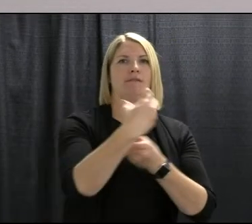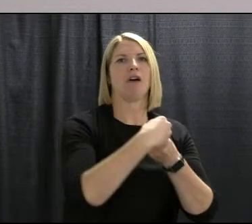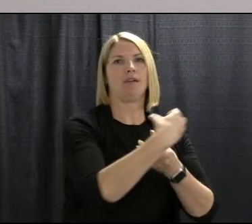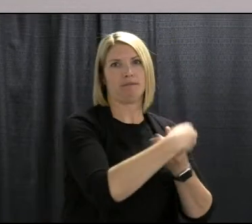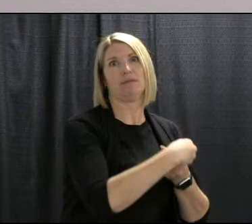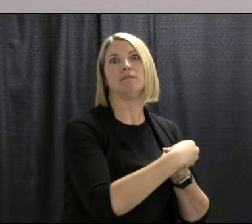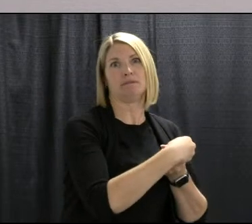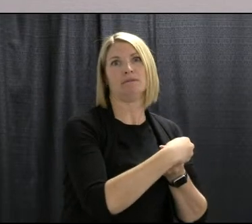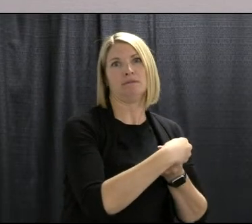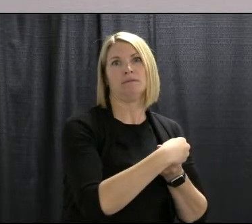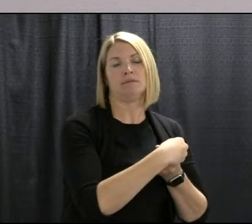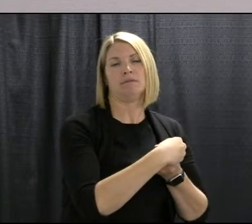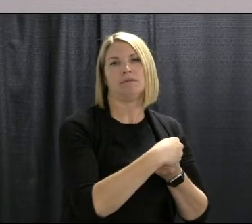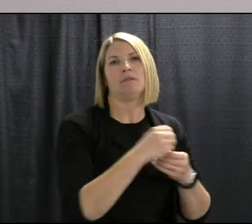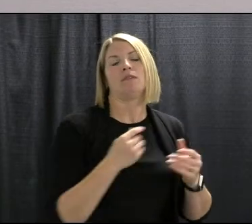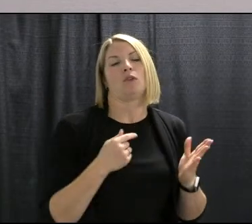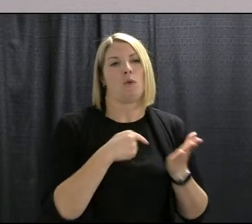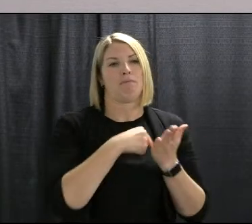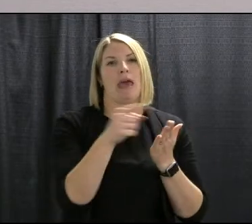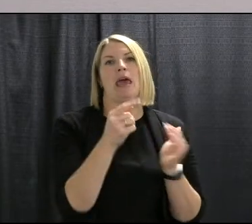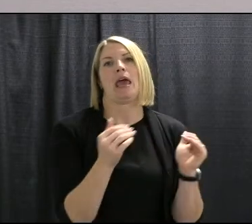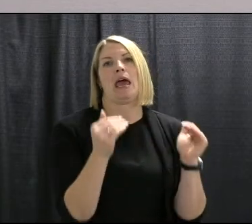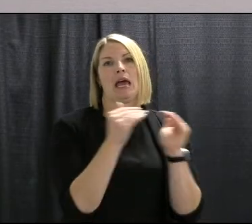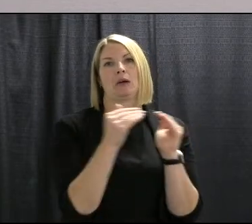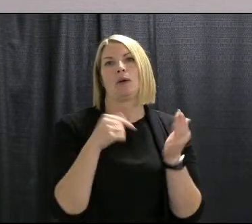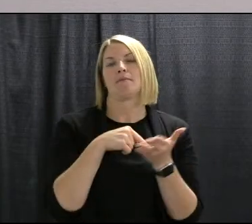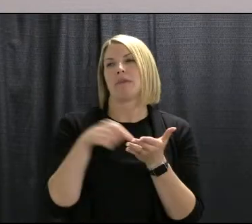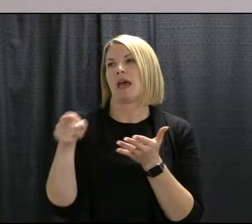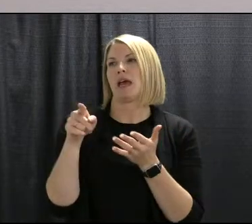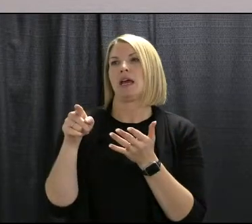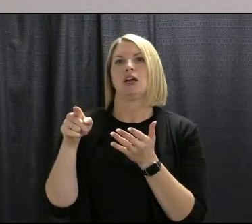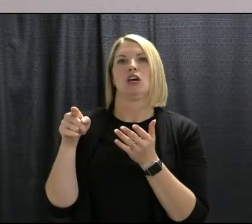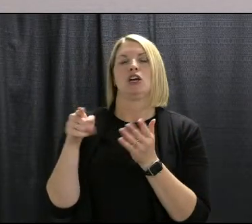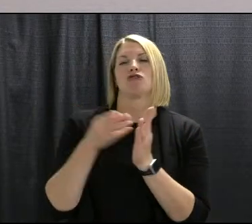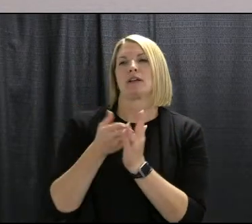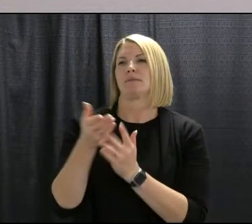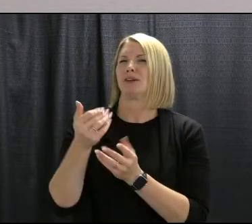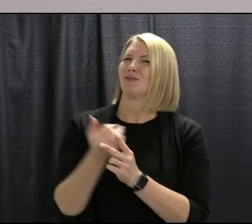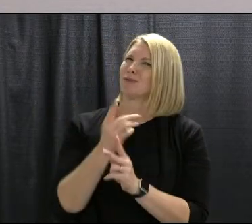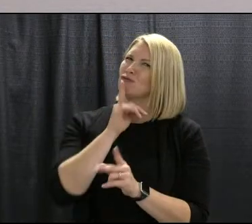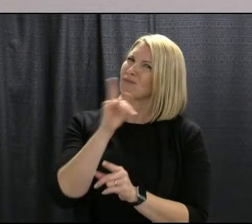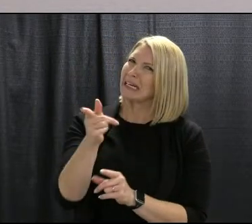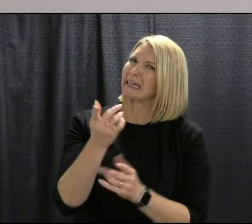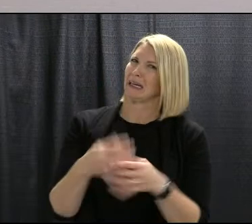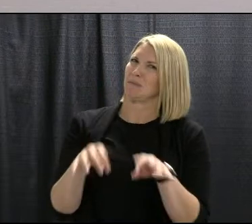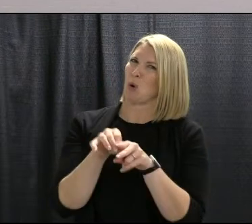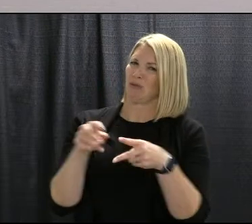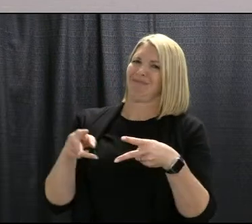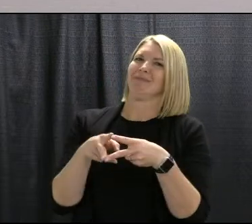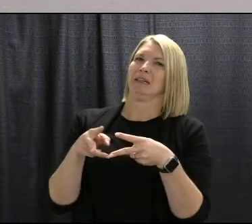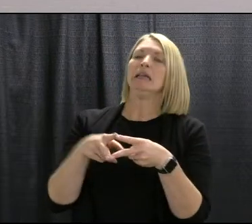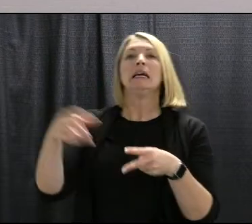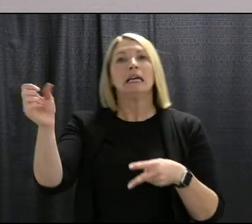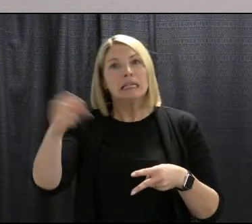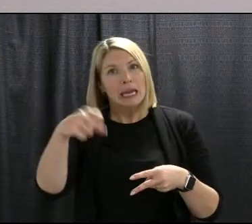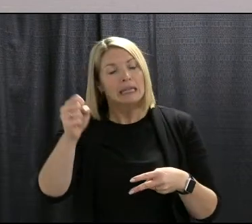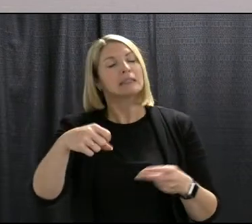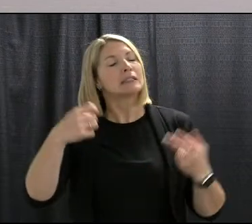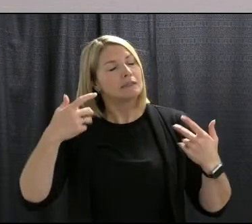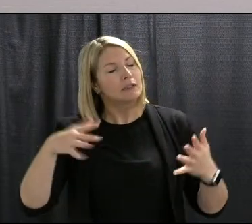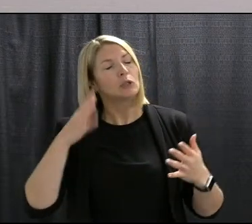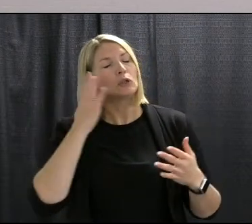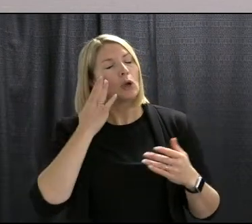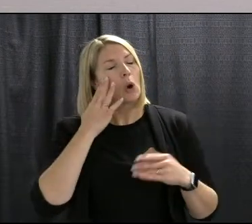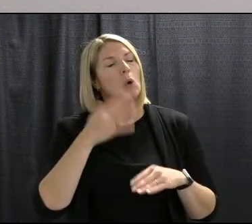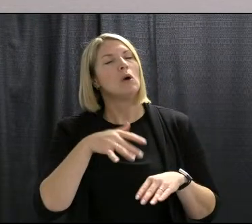we're talking about pay equity and pay transparency in the province of Newfoundland and Labrador. And yes, it has taken some time to get us